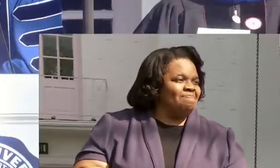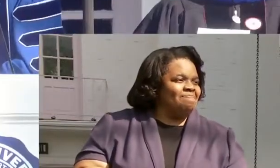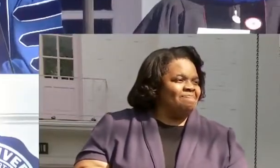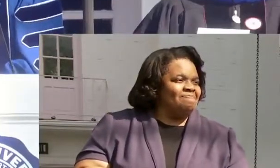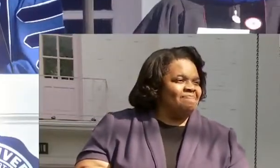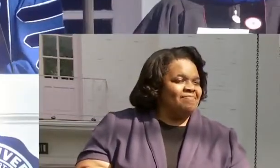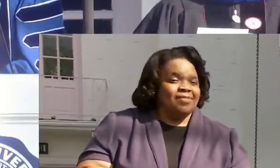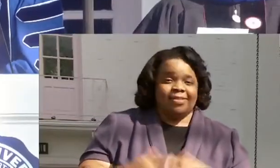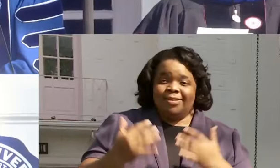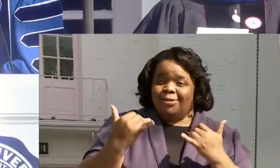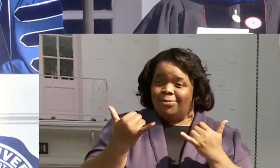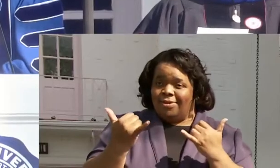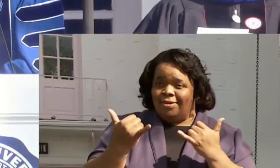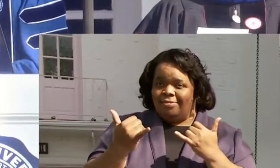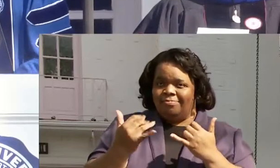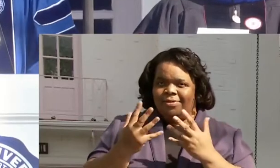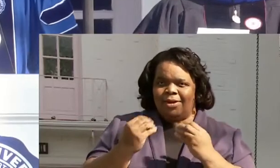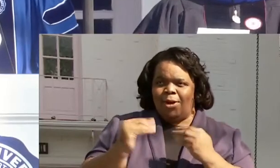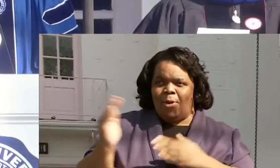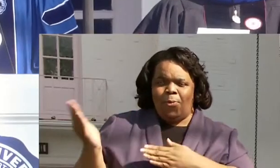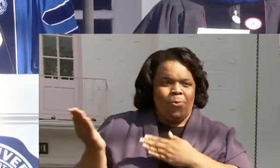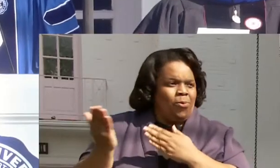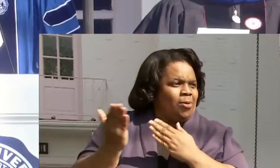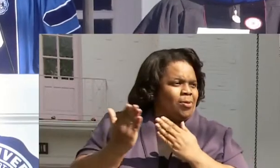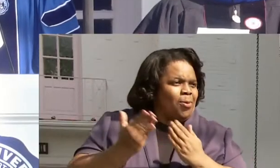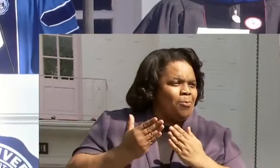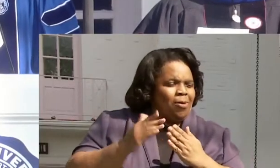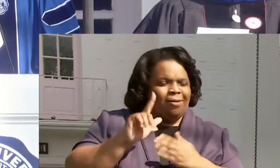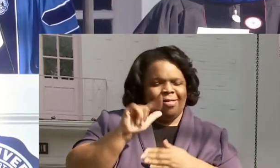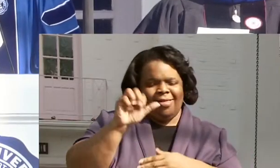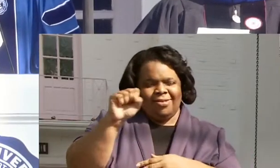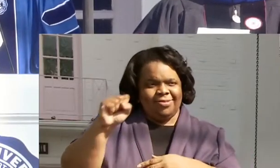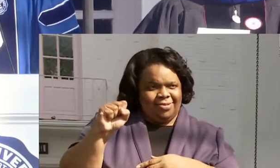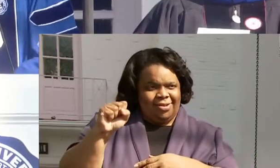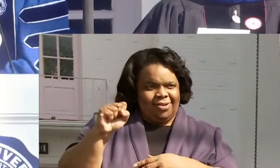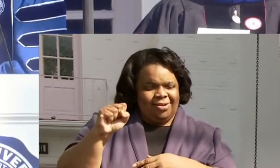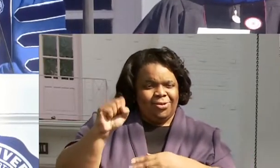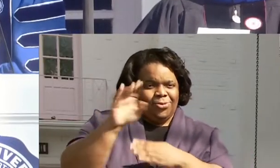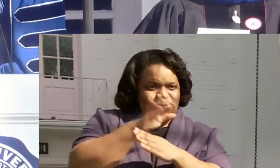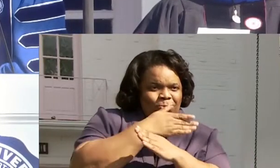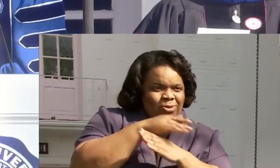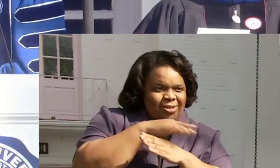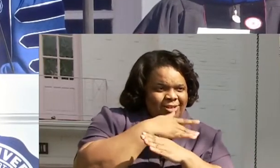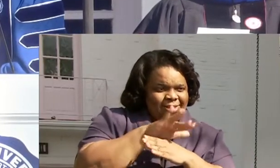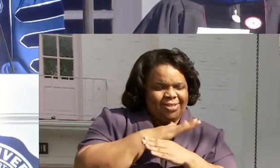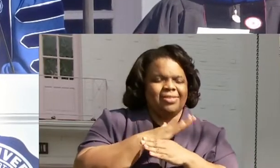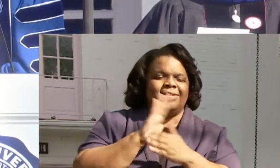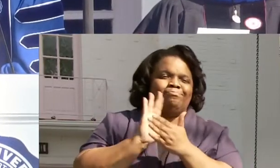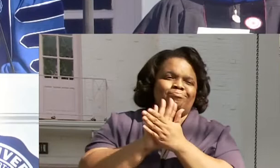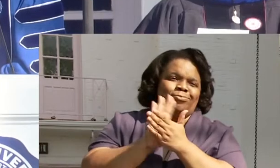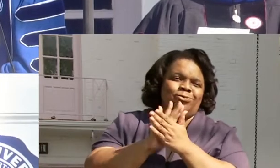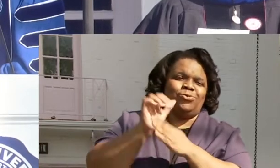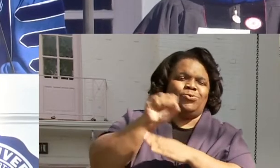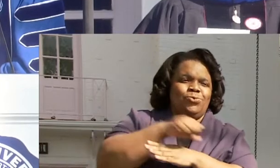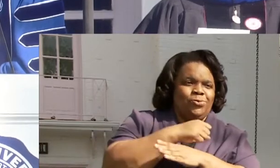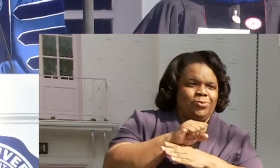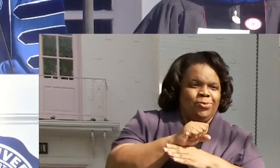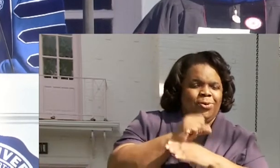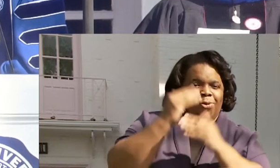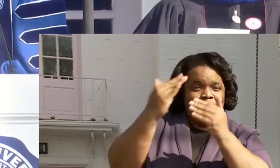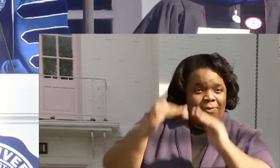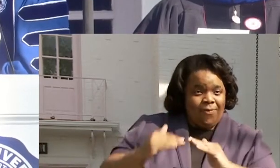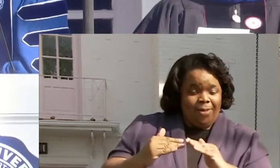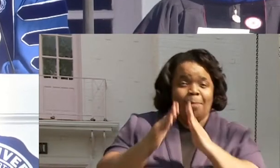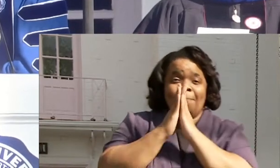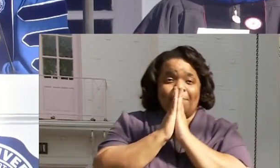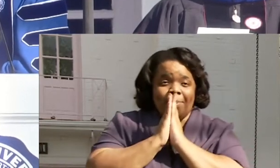At this time, I'd like to bring back Jaleesa Singletary, who will lead us in the singing of Fair Dillard, followed by the benediction by Reverend